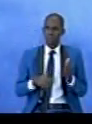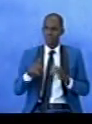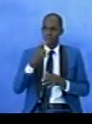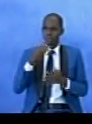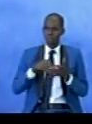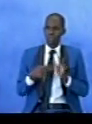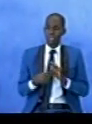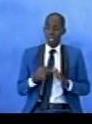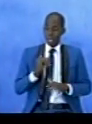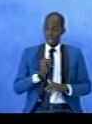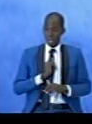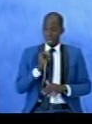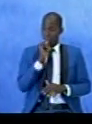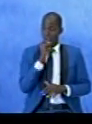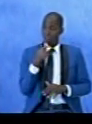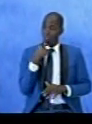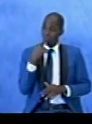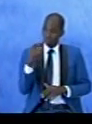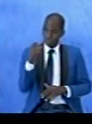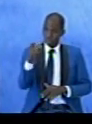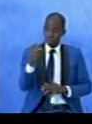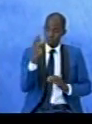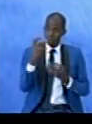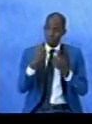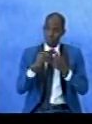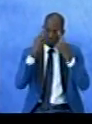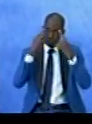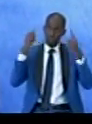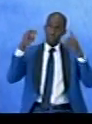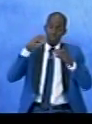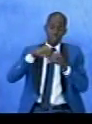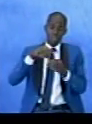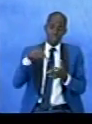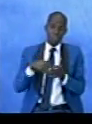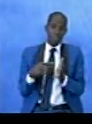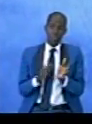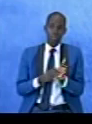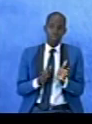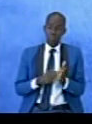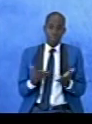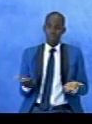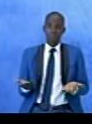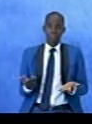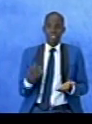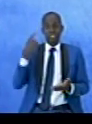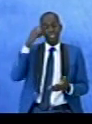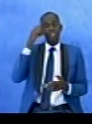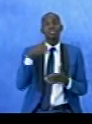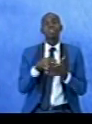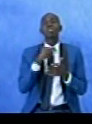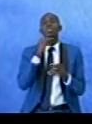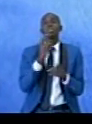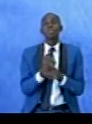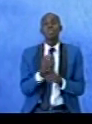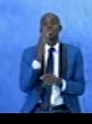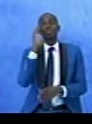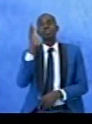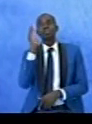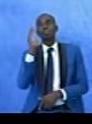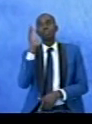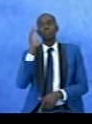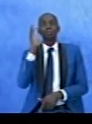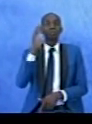to succeed in this institution, there are people, it's not just lecturer, you must listen